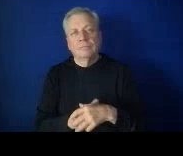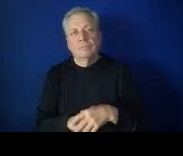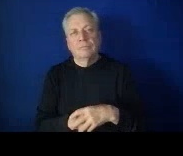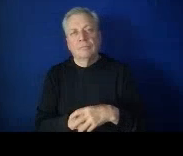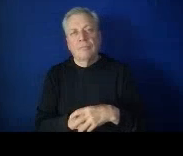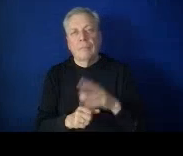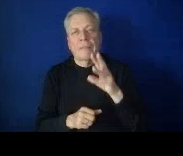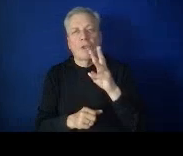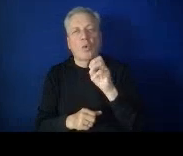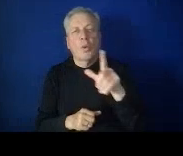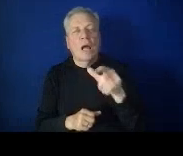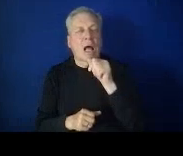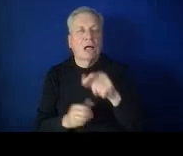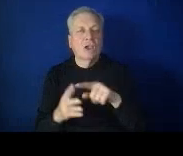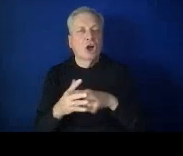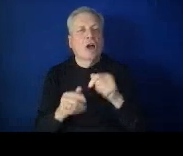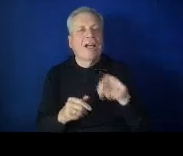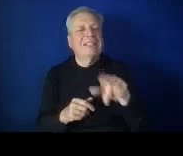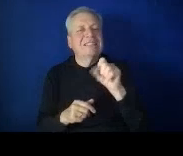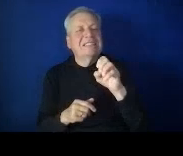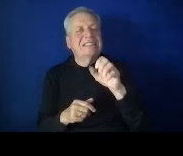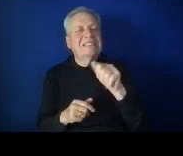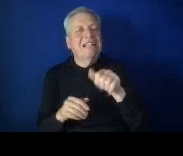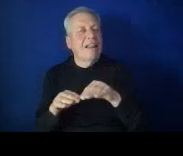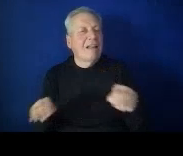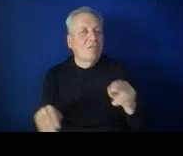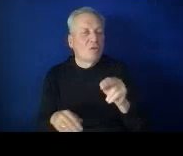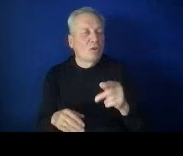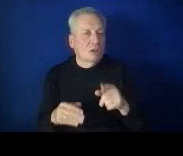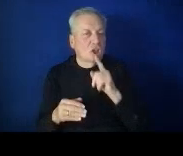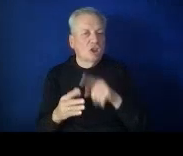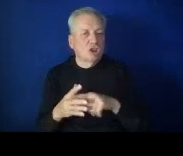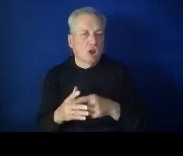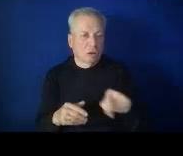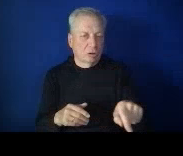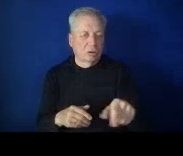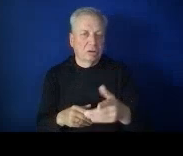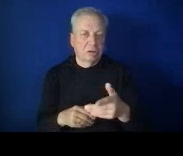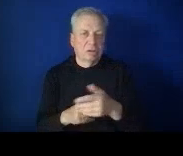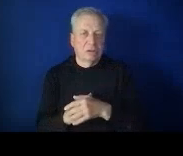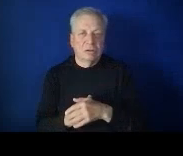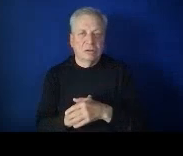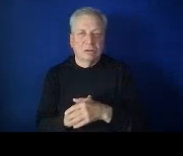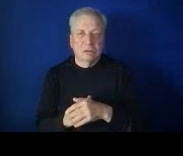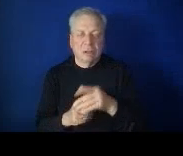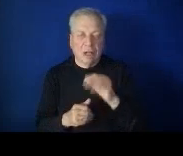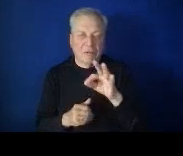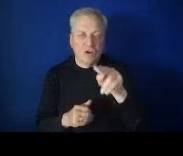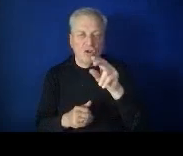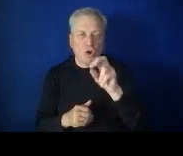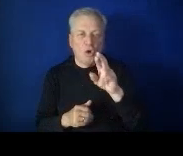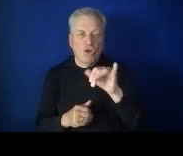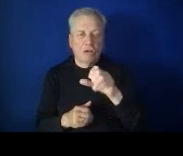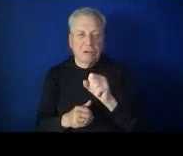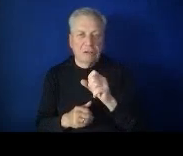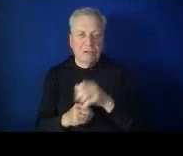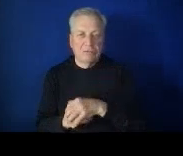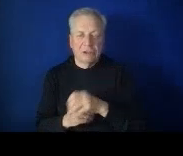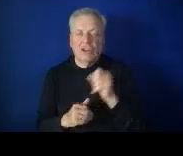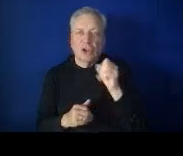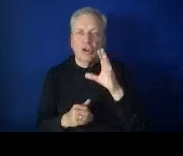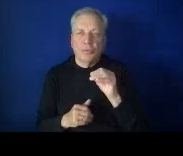Well, it's not starting at sea level. It's starting at, yeah, whatever elevation Norris is at, but yeah. Yeah.